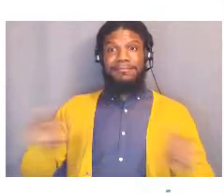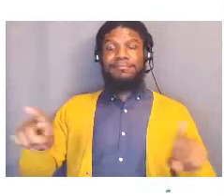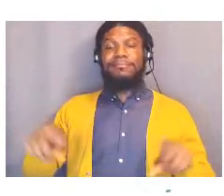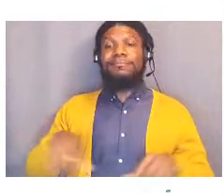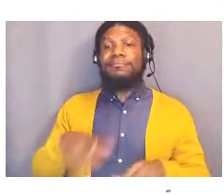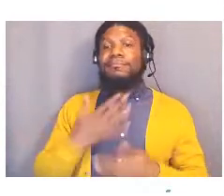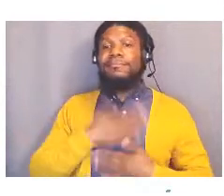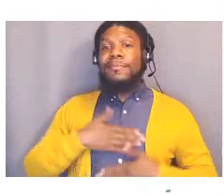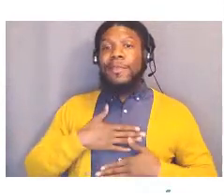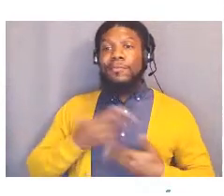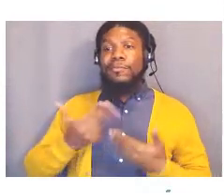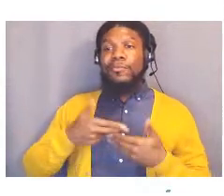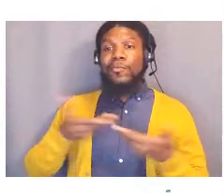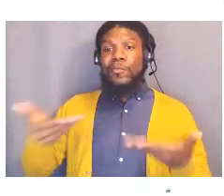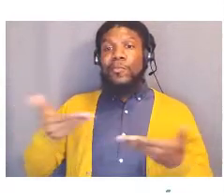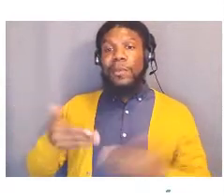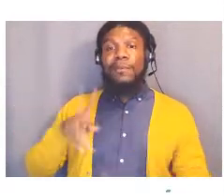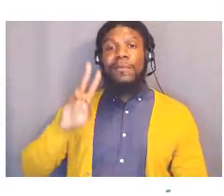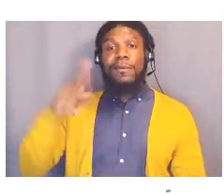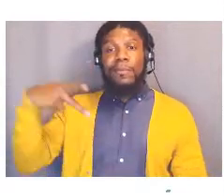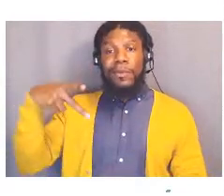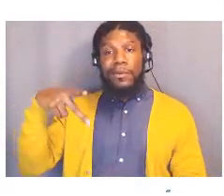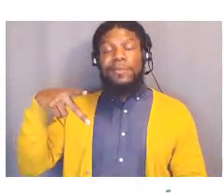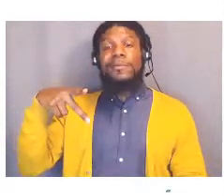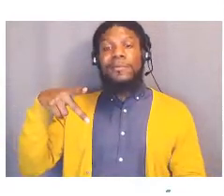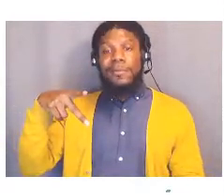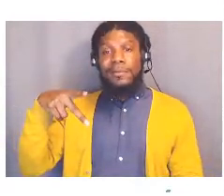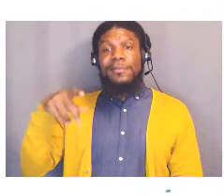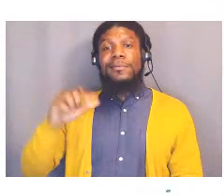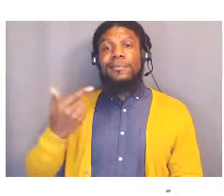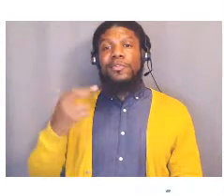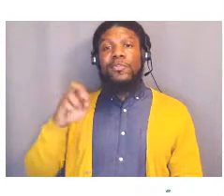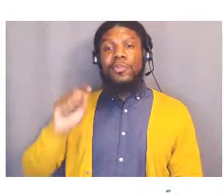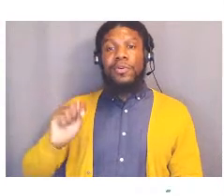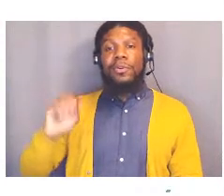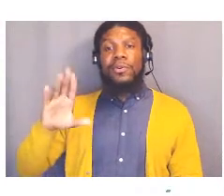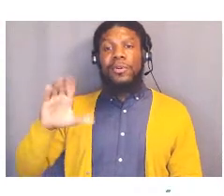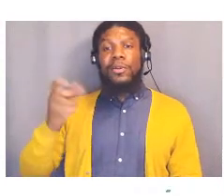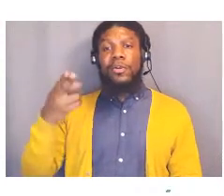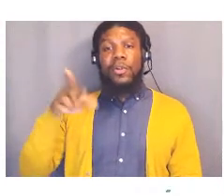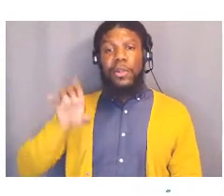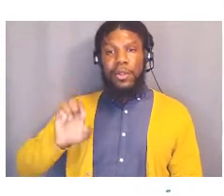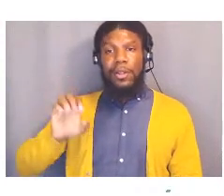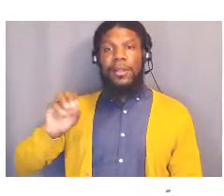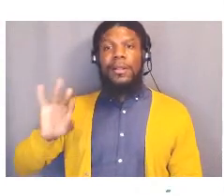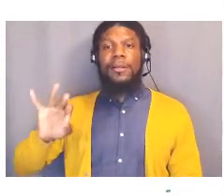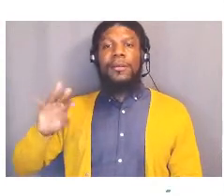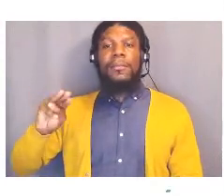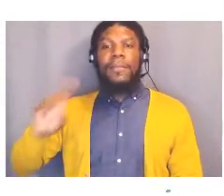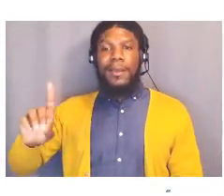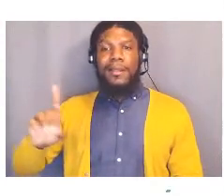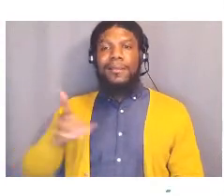me in welcoming the Vice President of the Griot Circle of Maryland, Sister Martha Ruff.